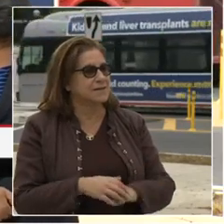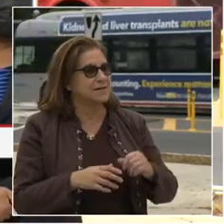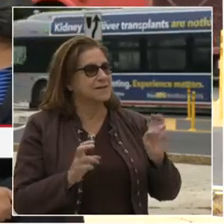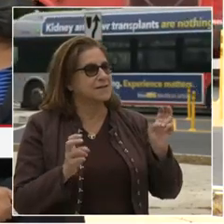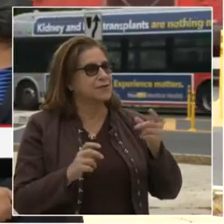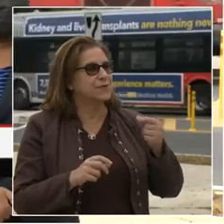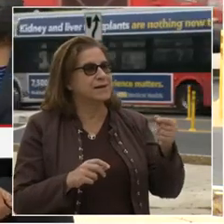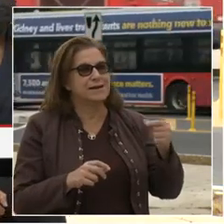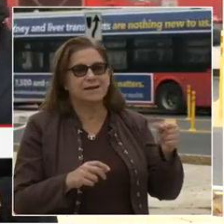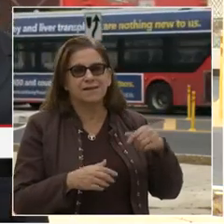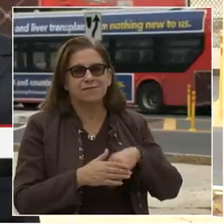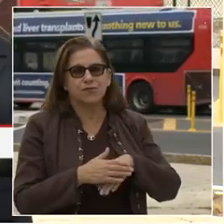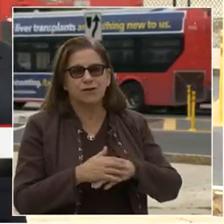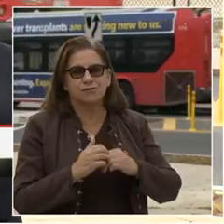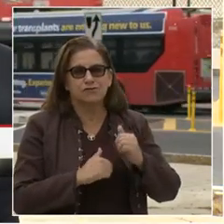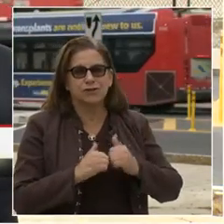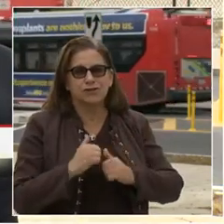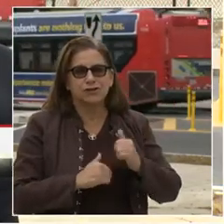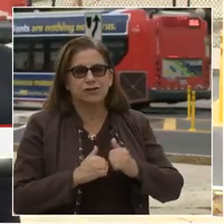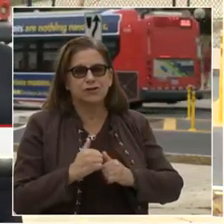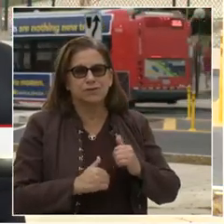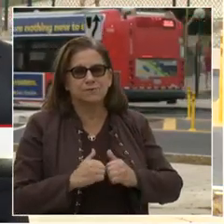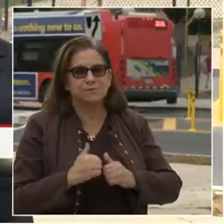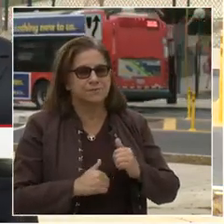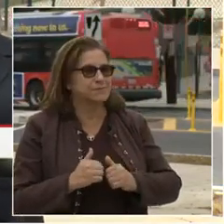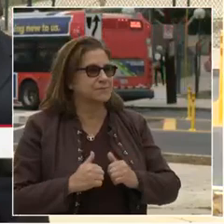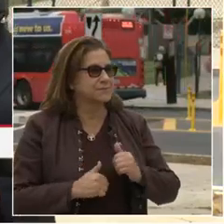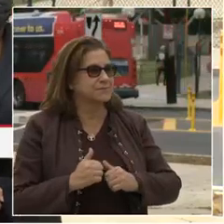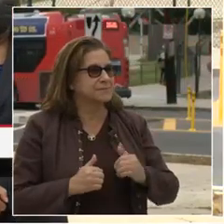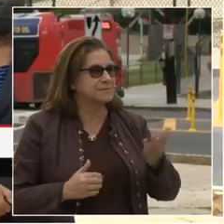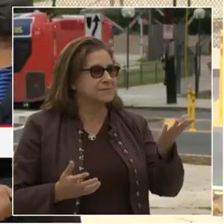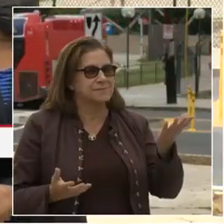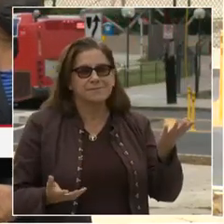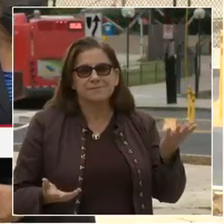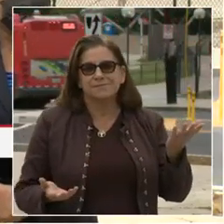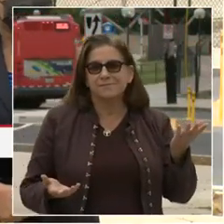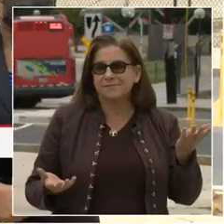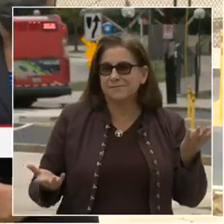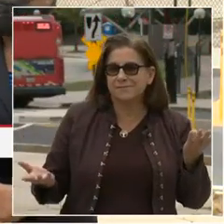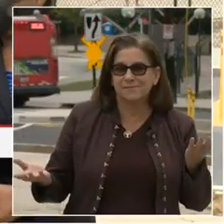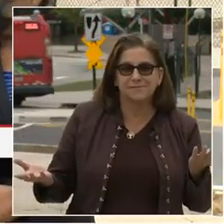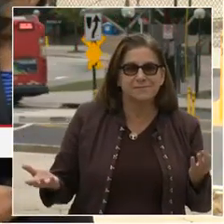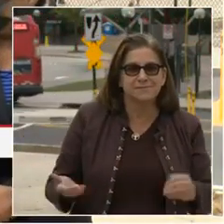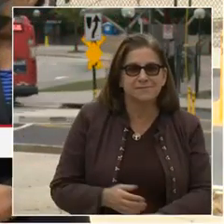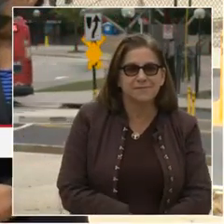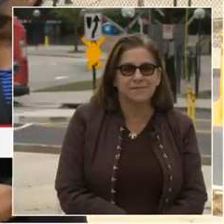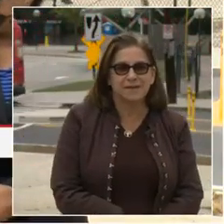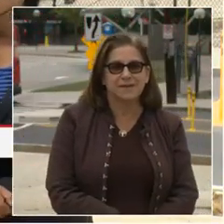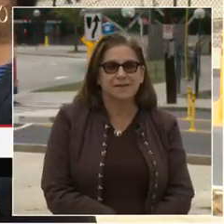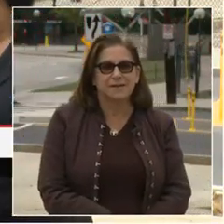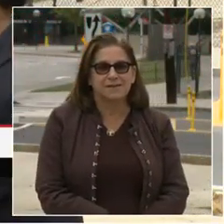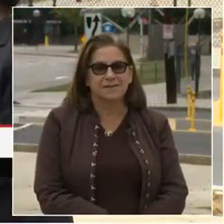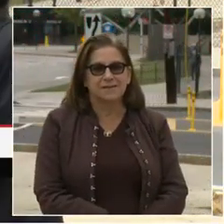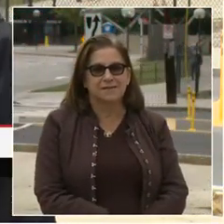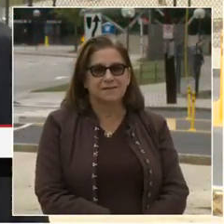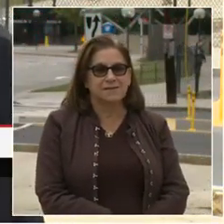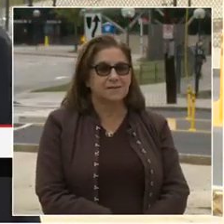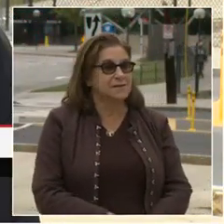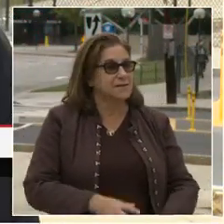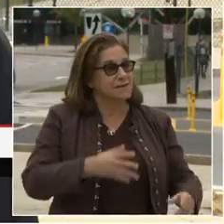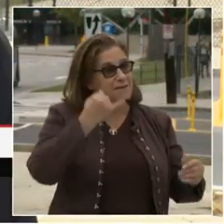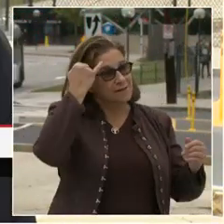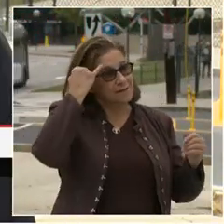done by whoever did the work, so much so that when we had that snowstorm right afterwards, equipment was being torn up.